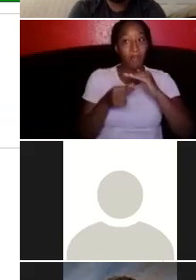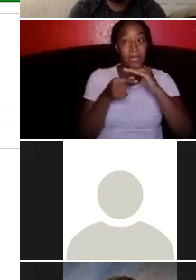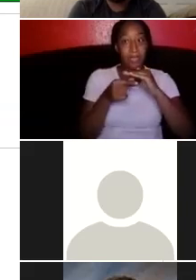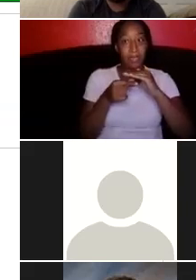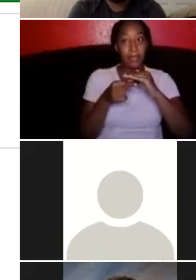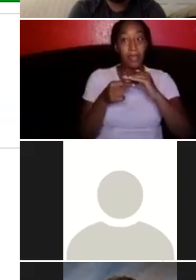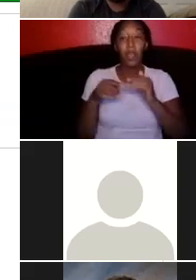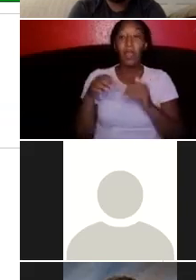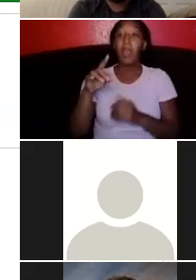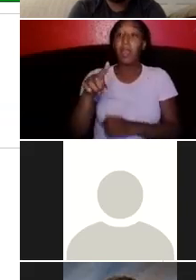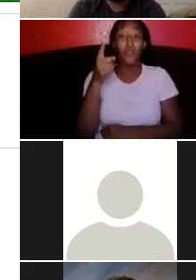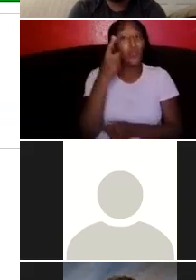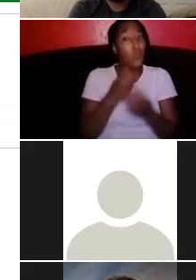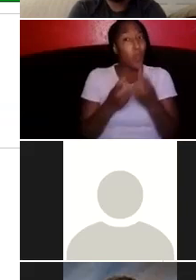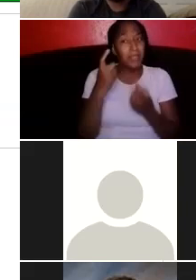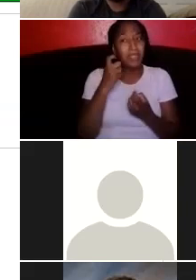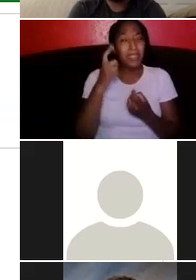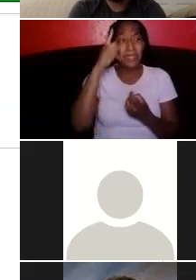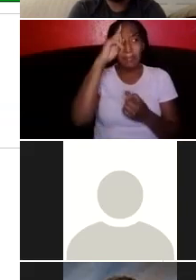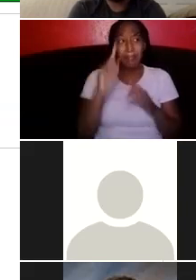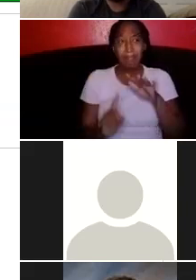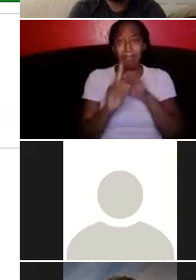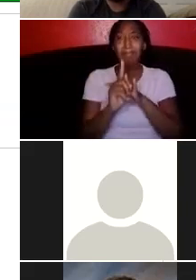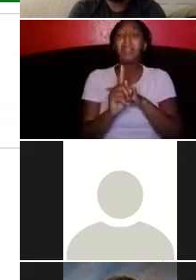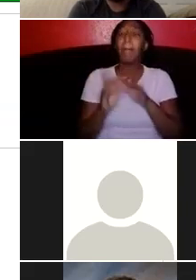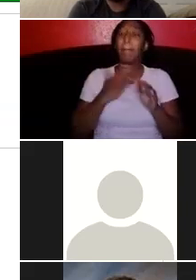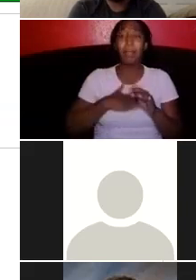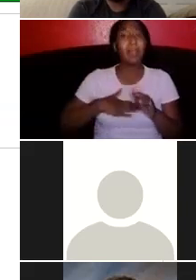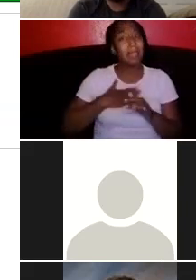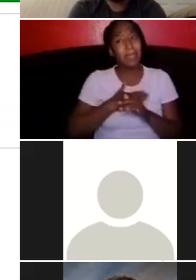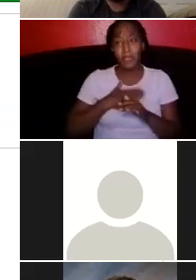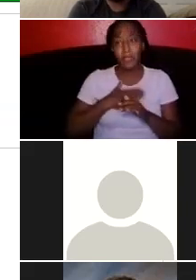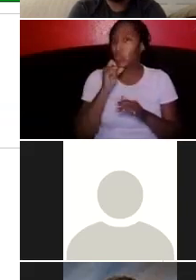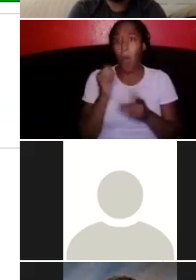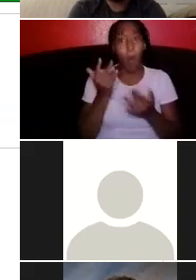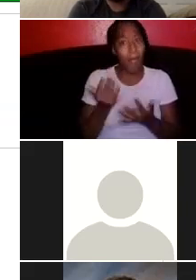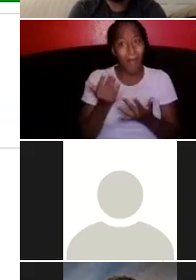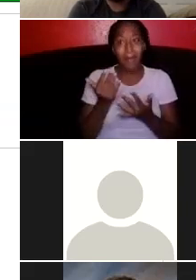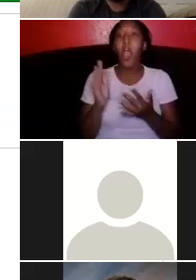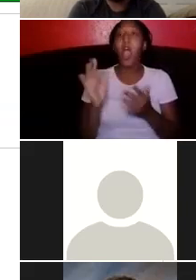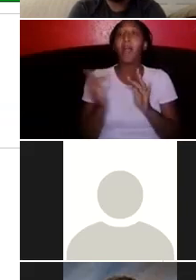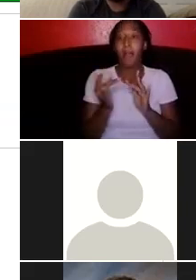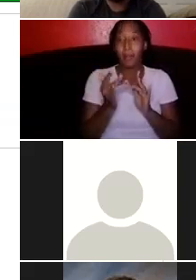reach out to me. I know that you got a lot on your plate this weekend, and I'm going to be paying,